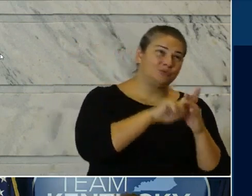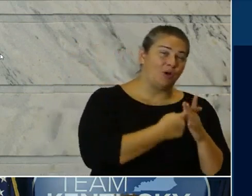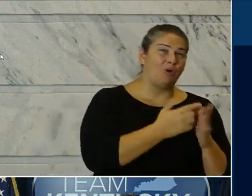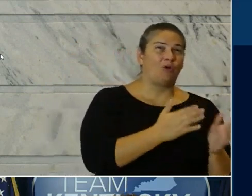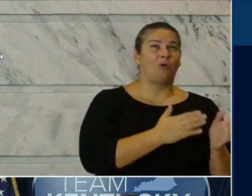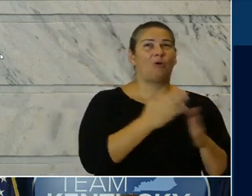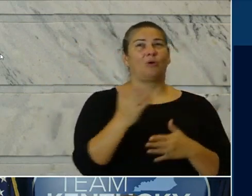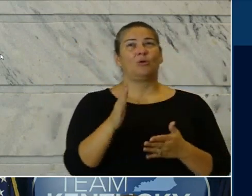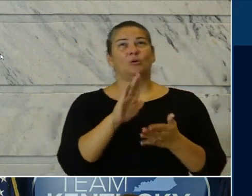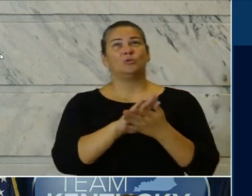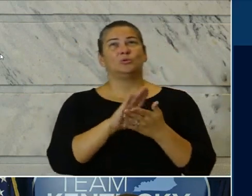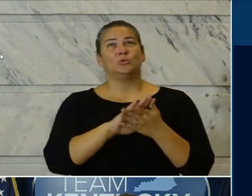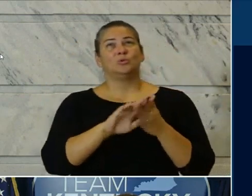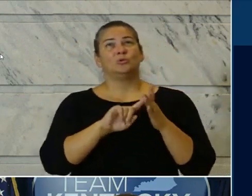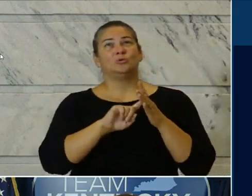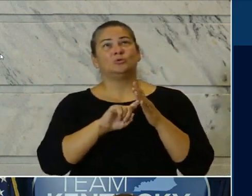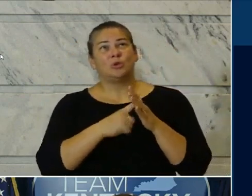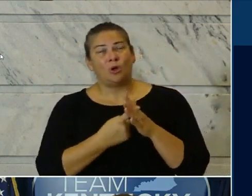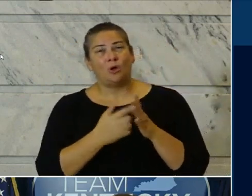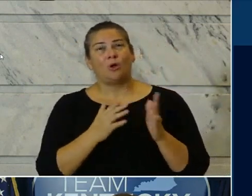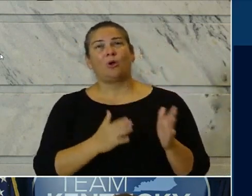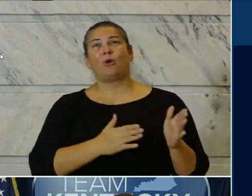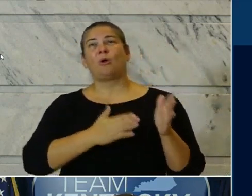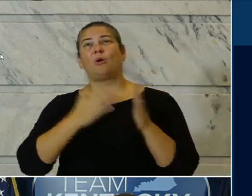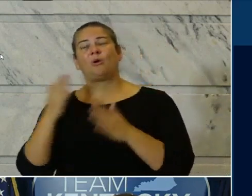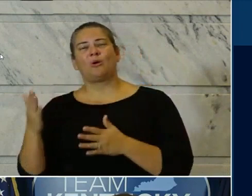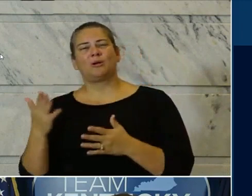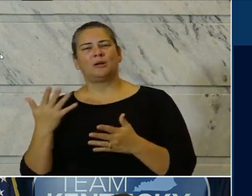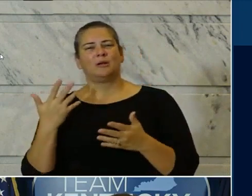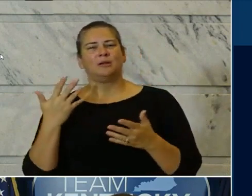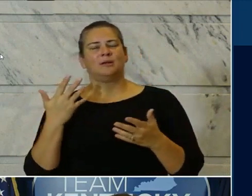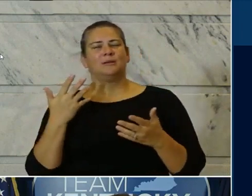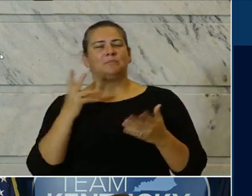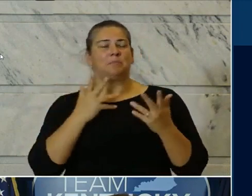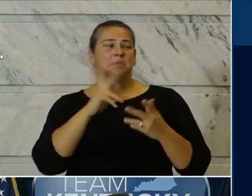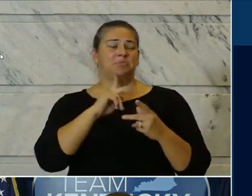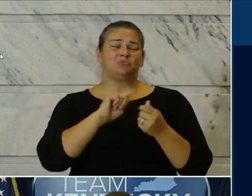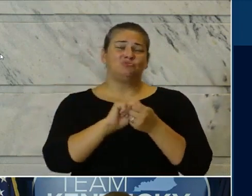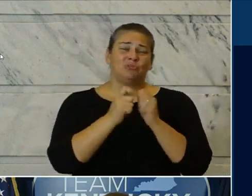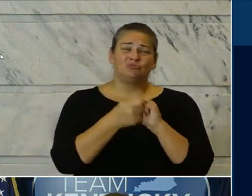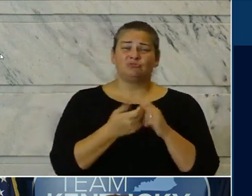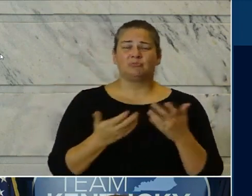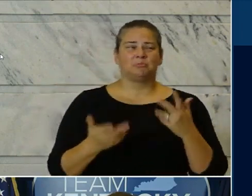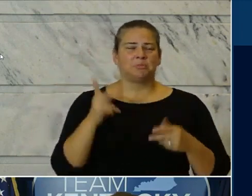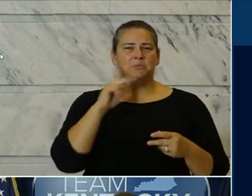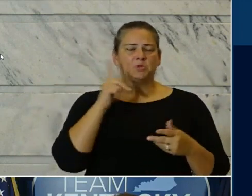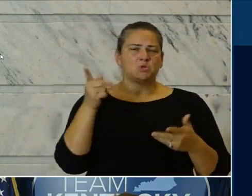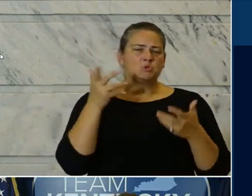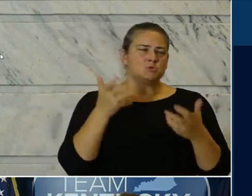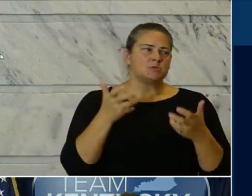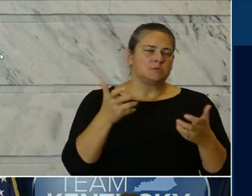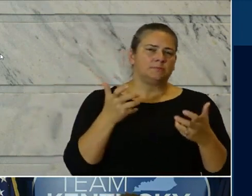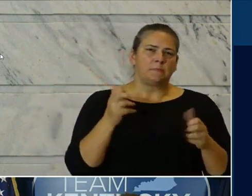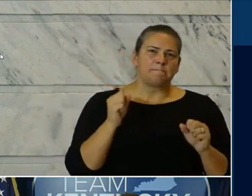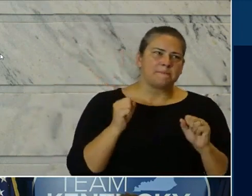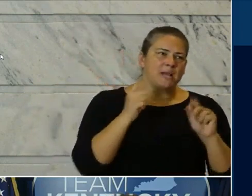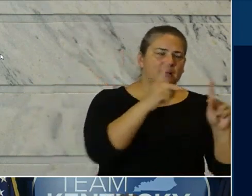school, where we see, you know, kind of changes in behavior, maybe wanting so badly to go back